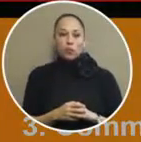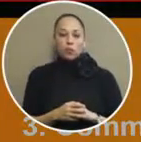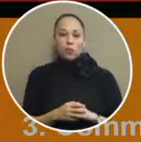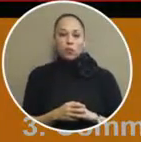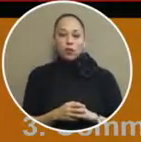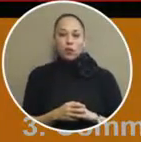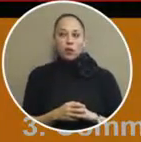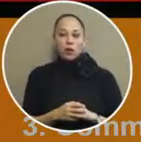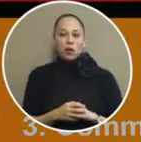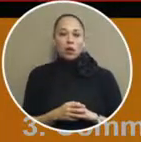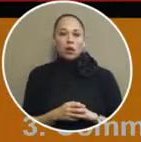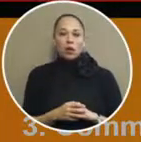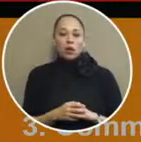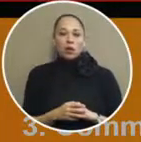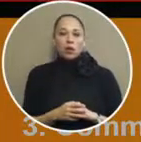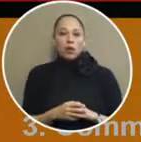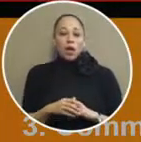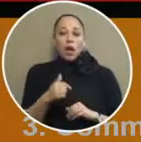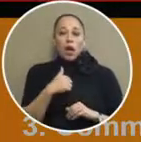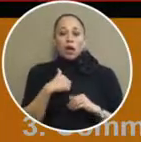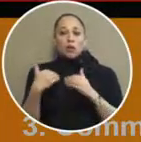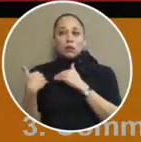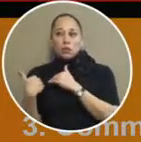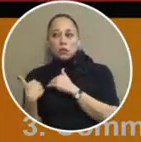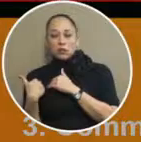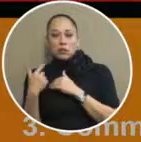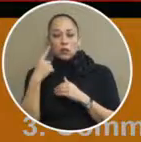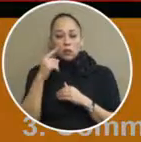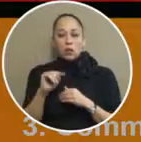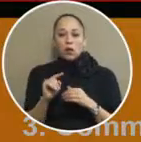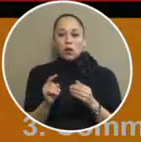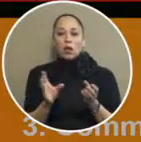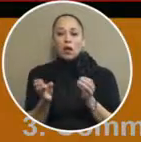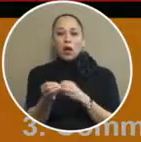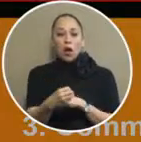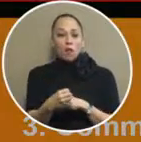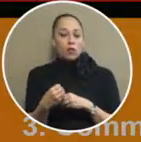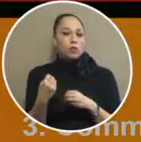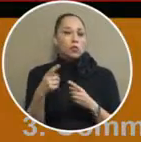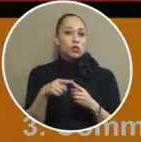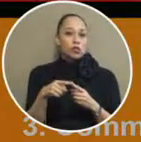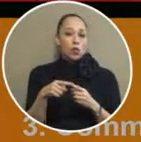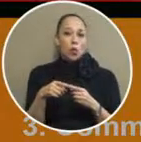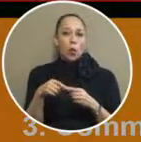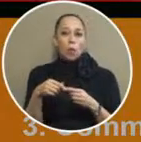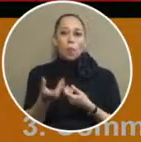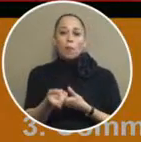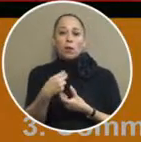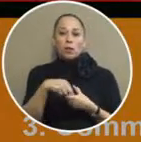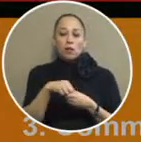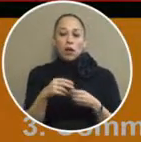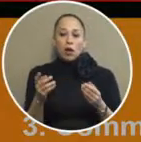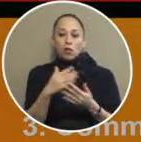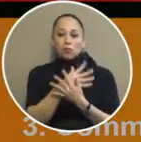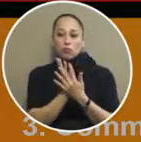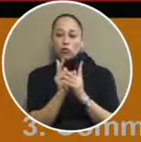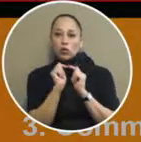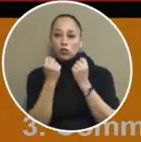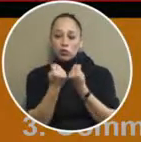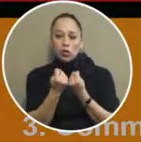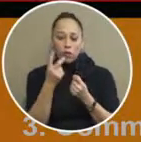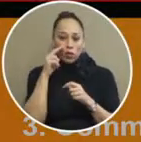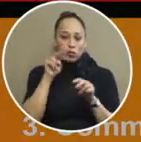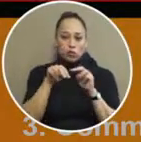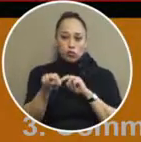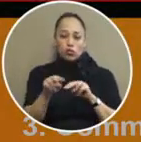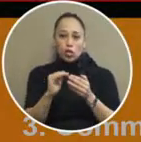So I have been charged as the Chief Resilience Officer to participate in the cross-functional team and oversee the